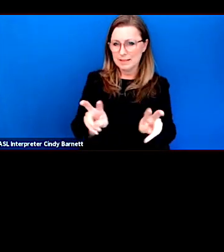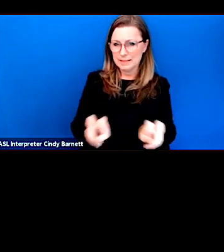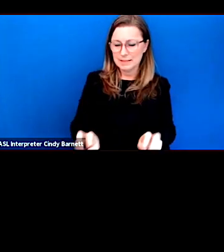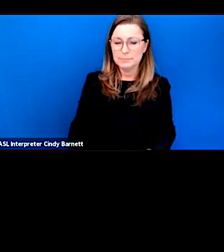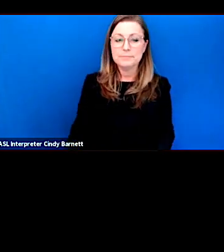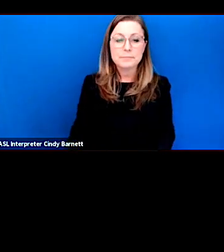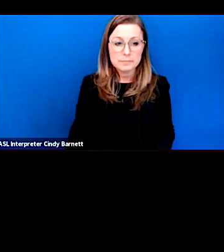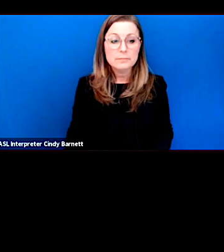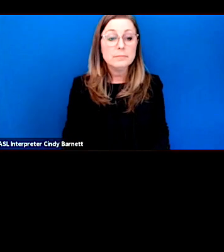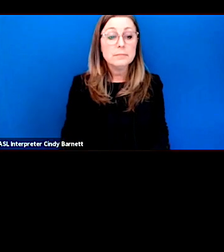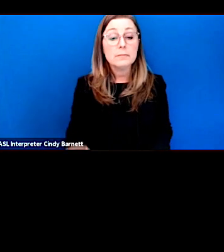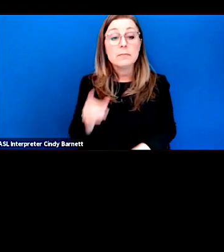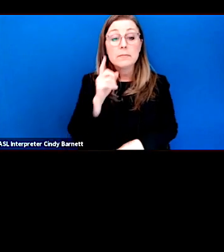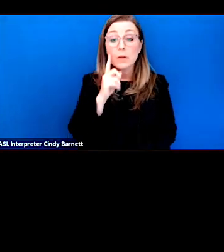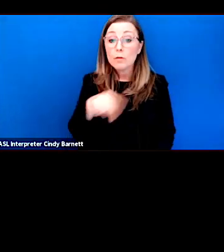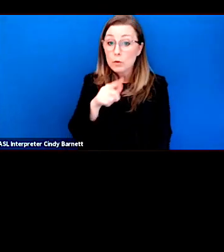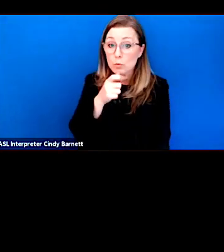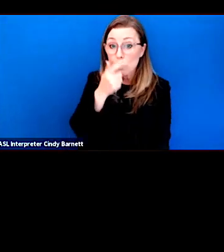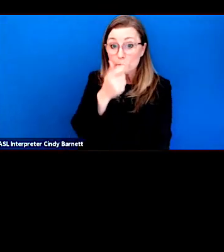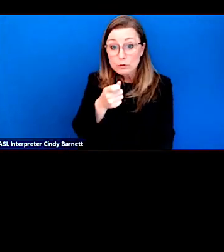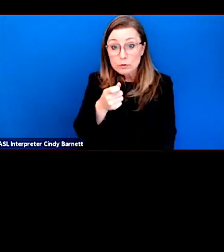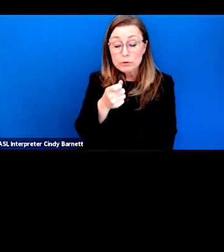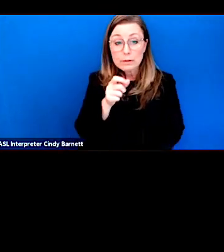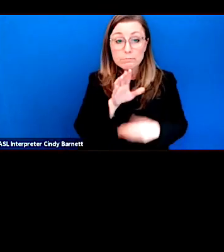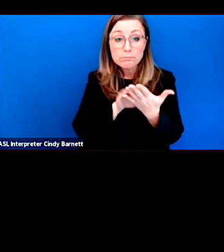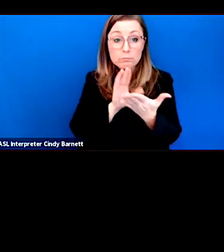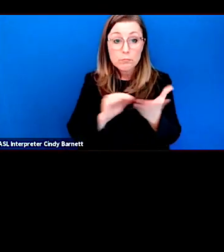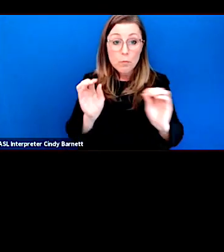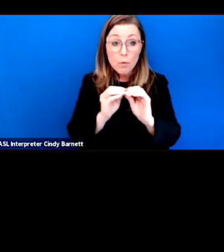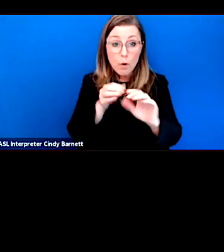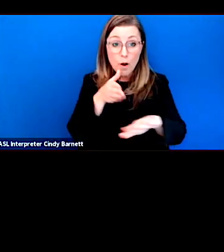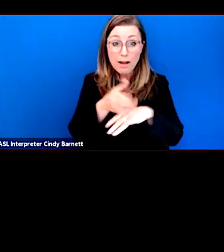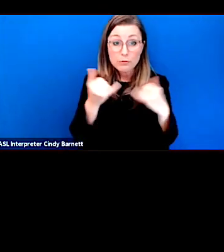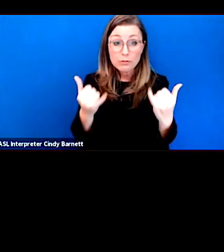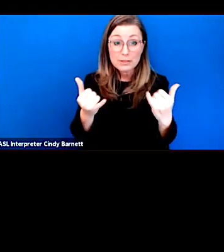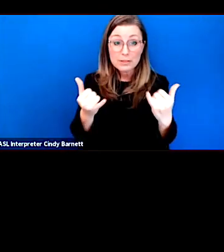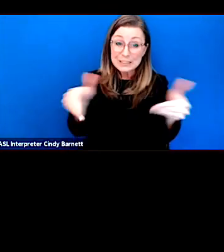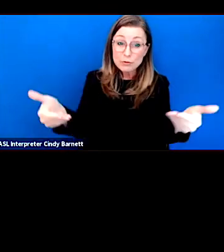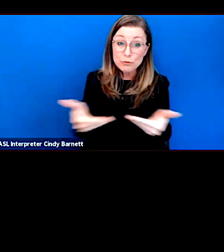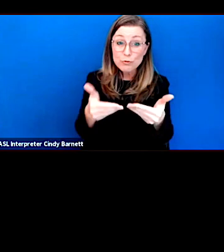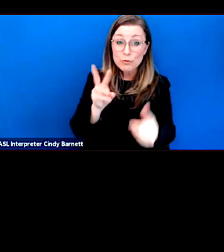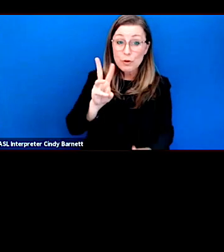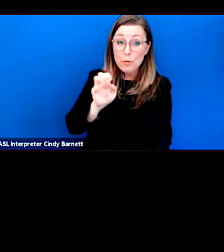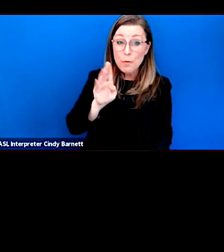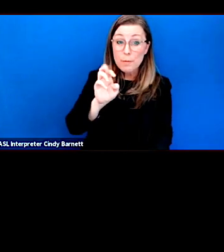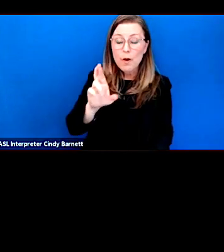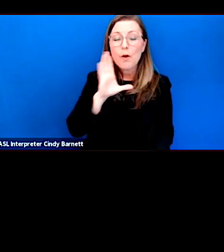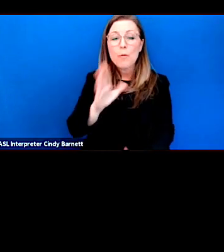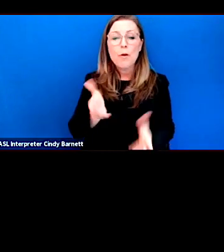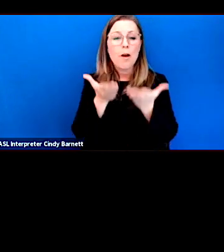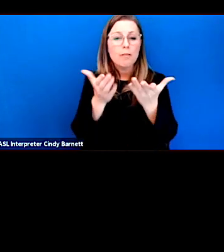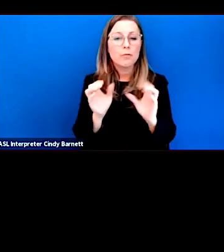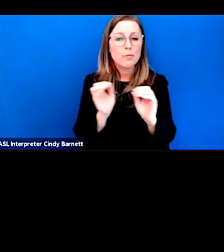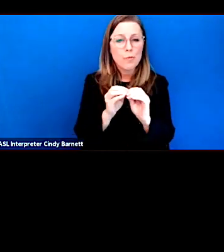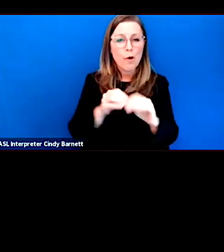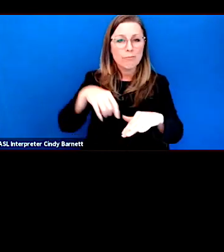For those who want to learn more, following today's introductory webinar, we will be offering intensive webinars and workshops and written materials